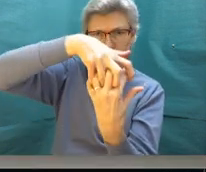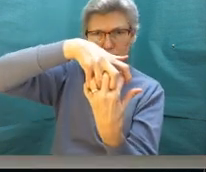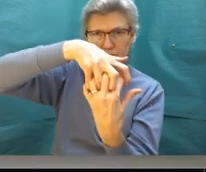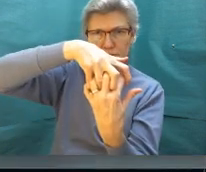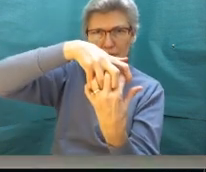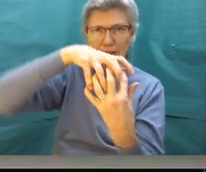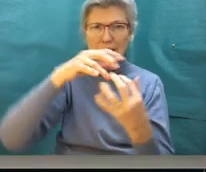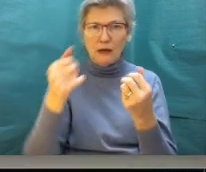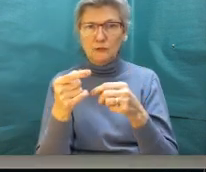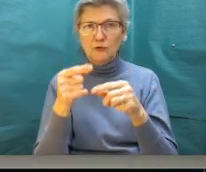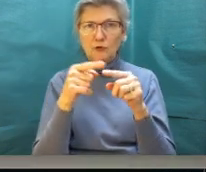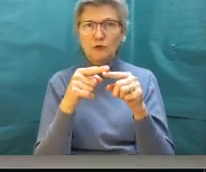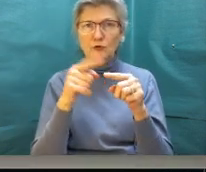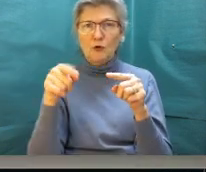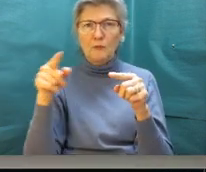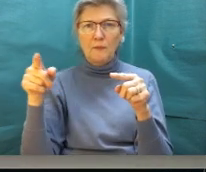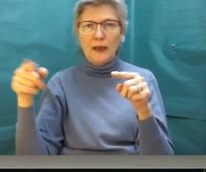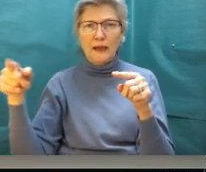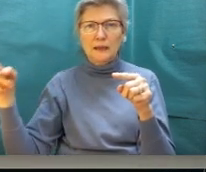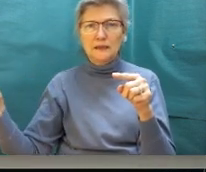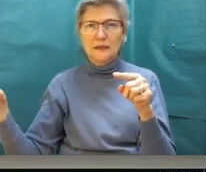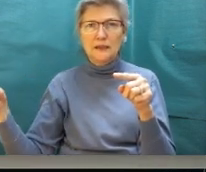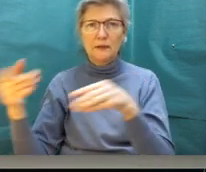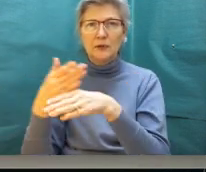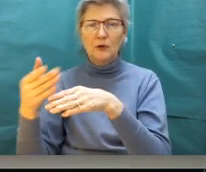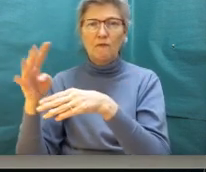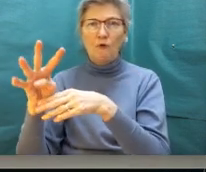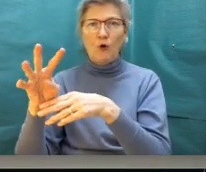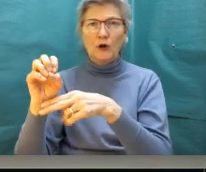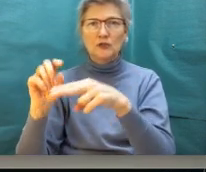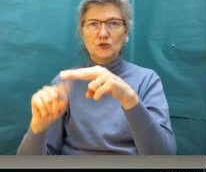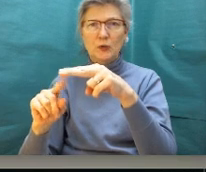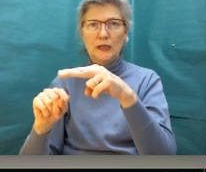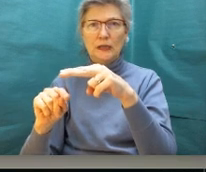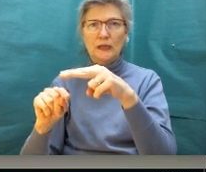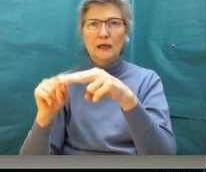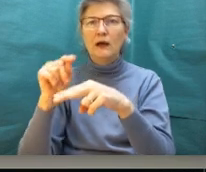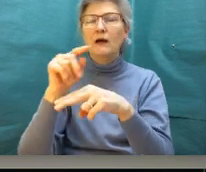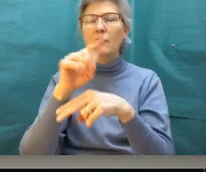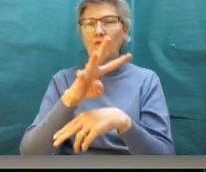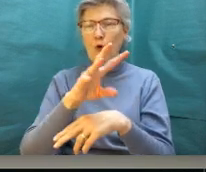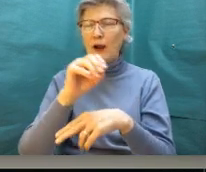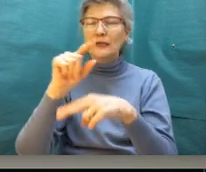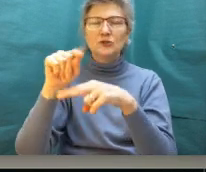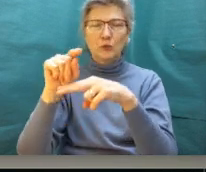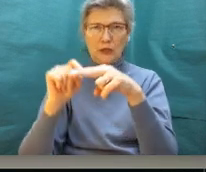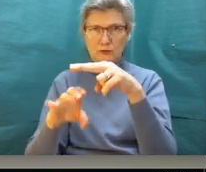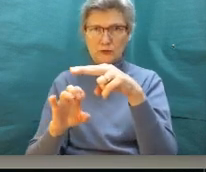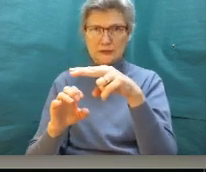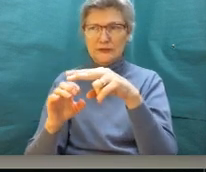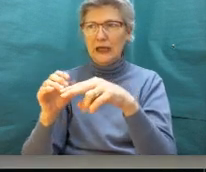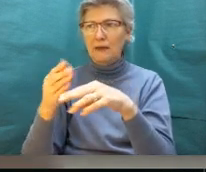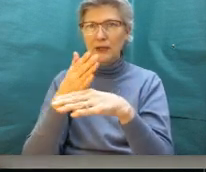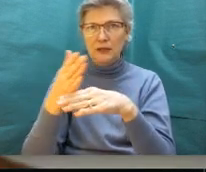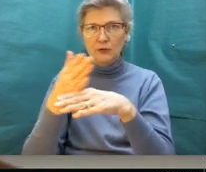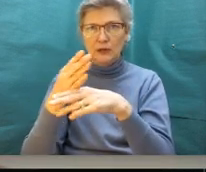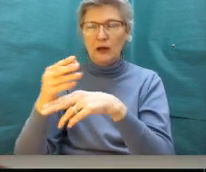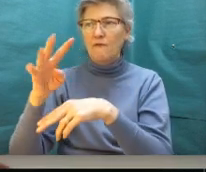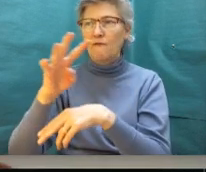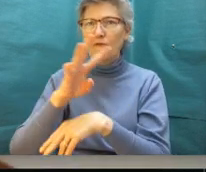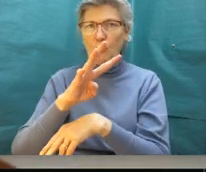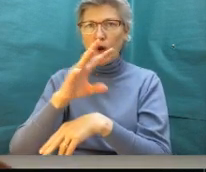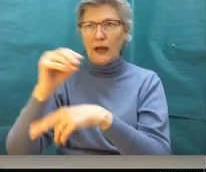Now I'm going to go back to in between 4 and 20 hundredths and 4 and 30 hundredths to identify how I would write this number as a mixed number.